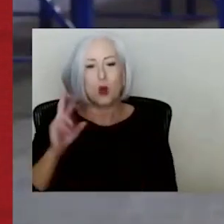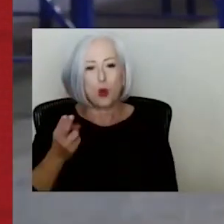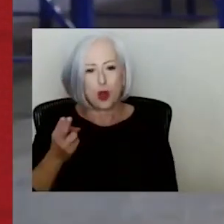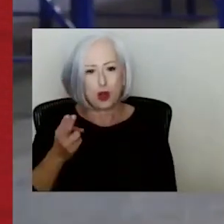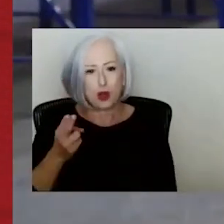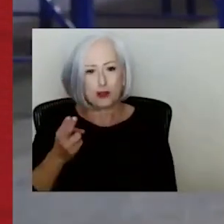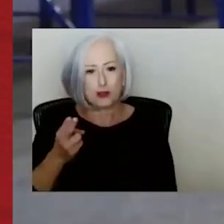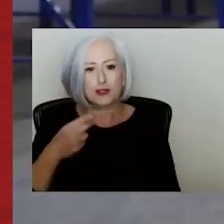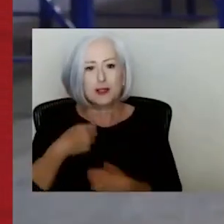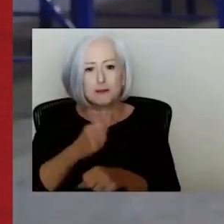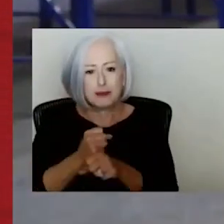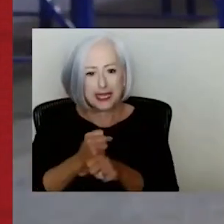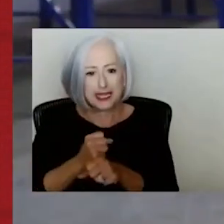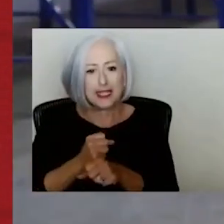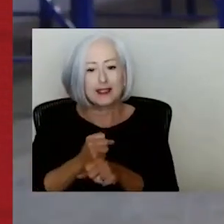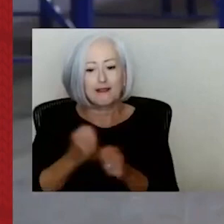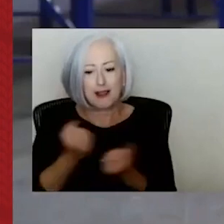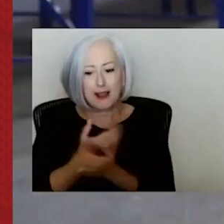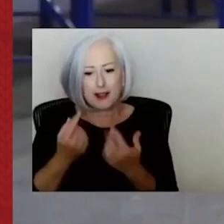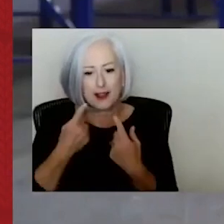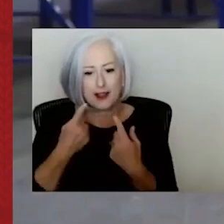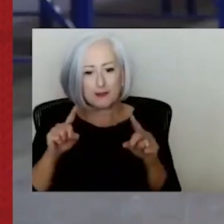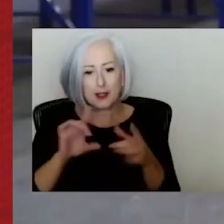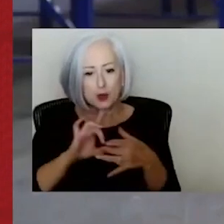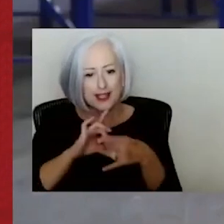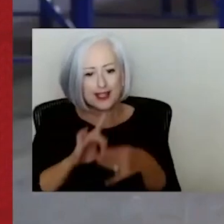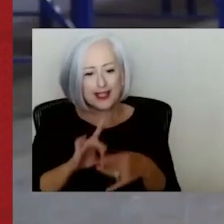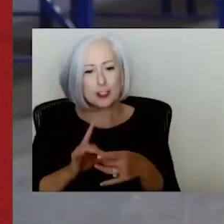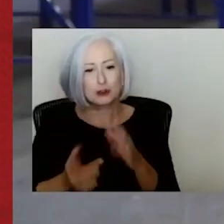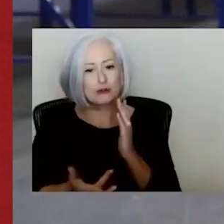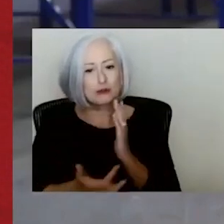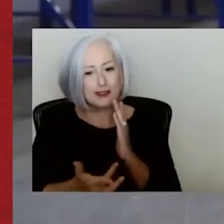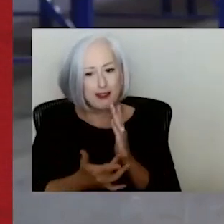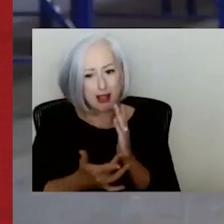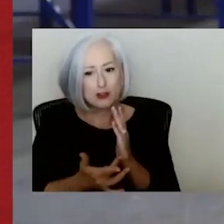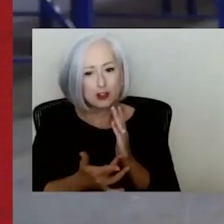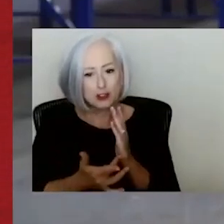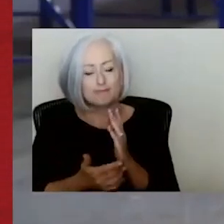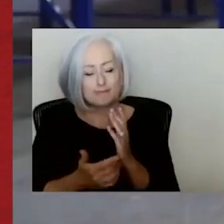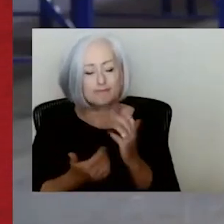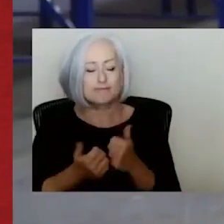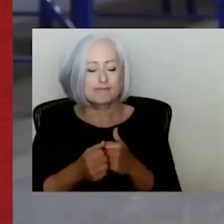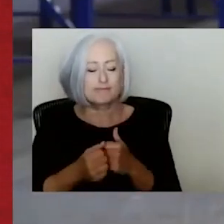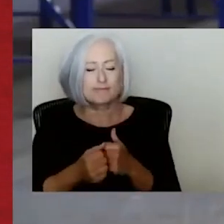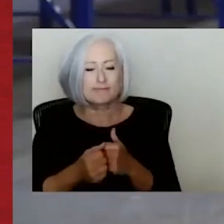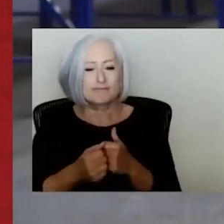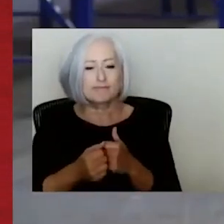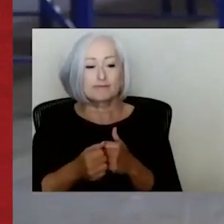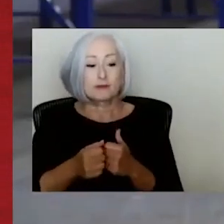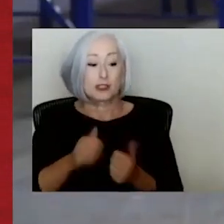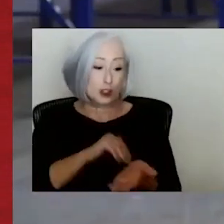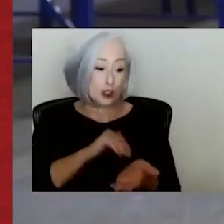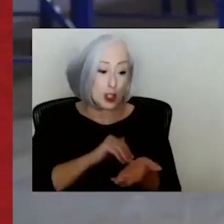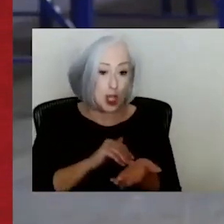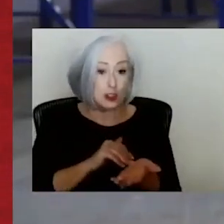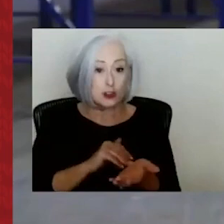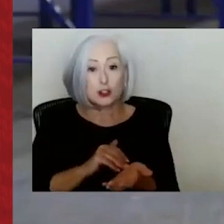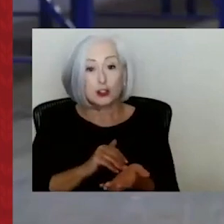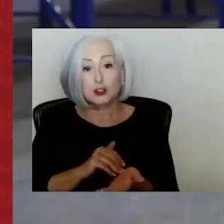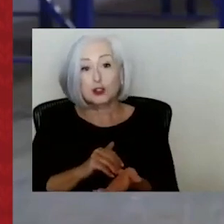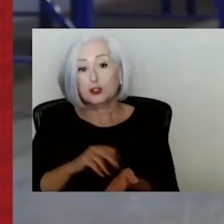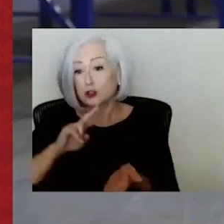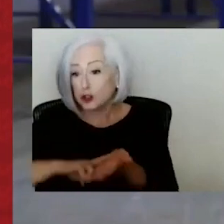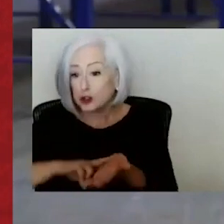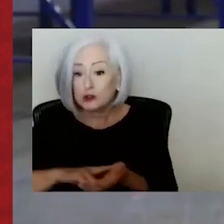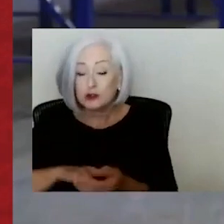with technology, all of that is so that physicians, clinicians, patients'